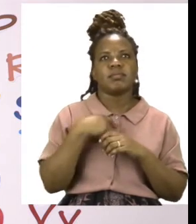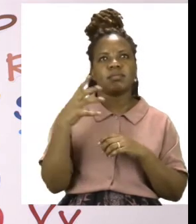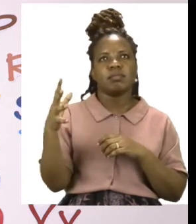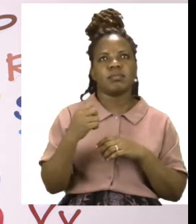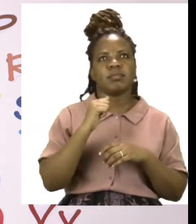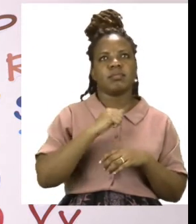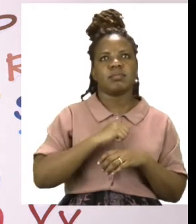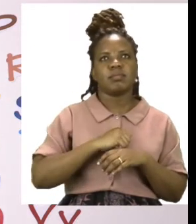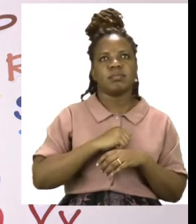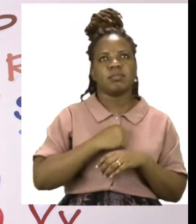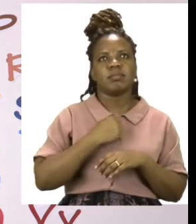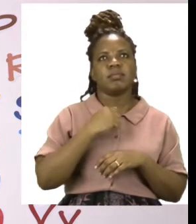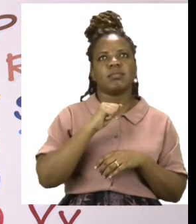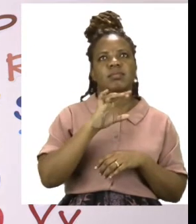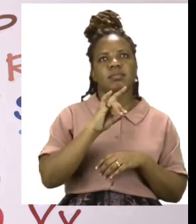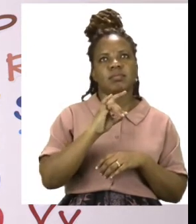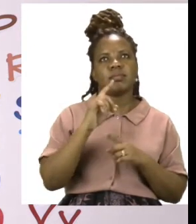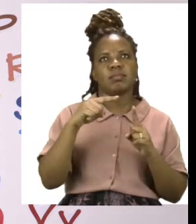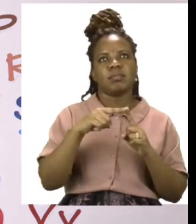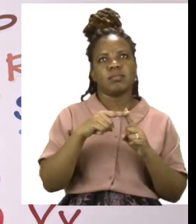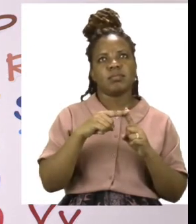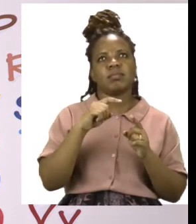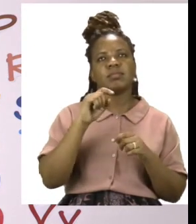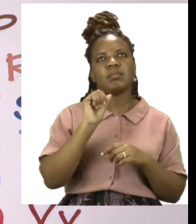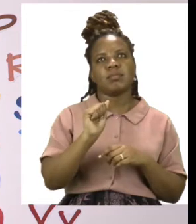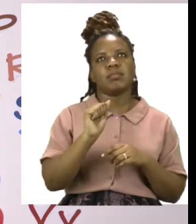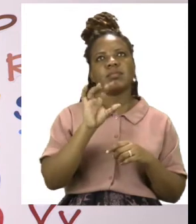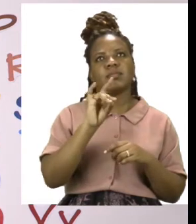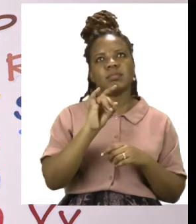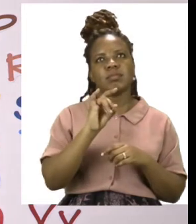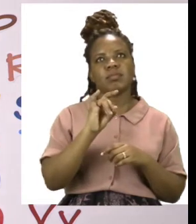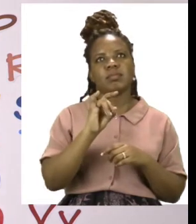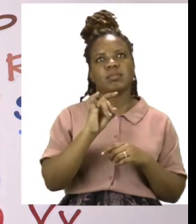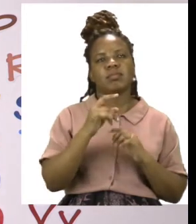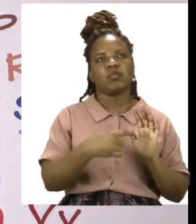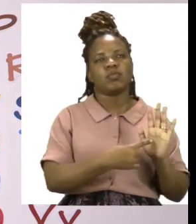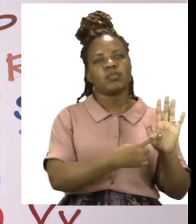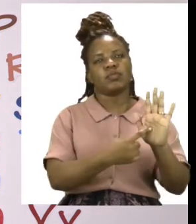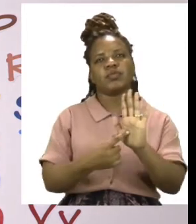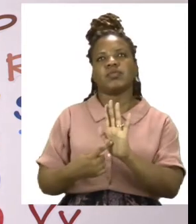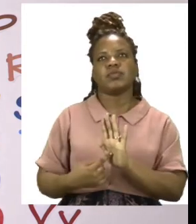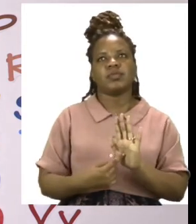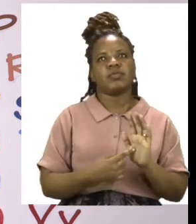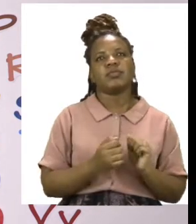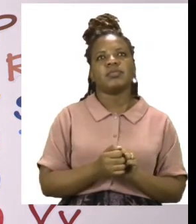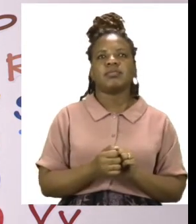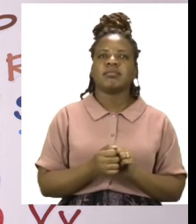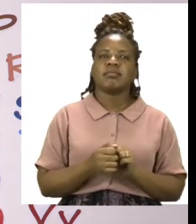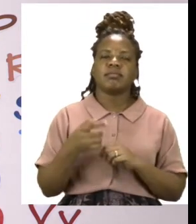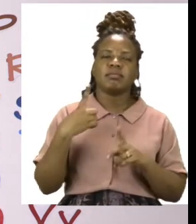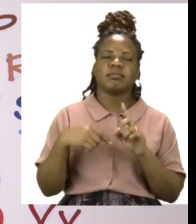I took my dog to a dog show. Let's read it